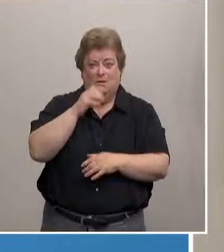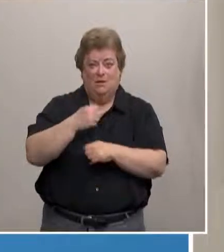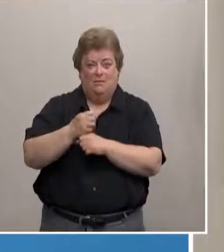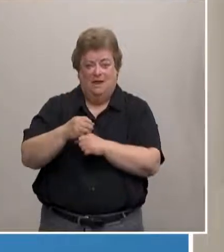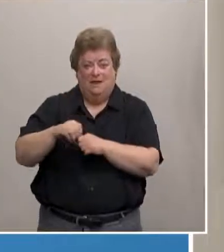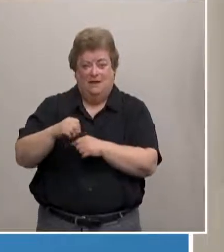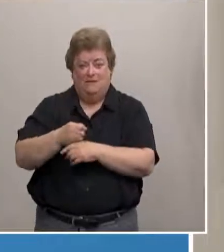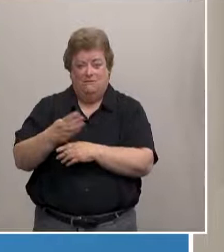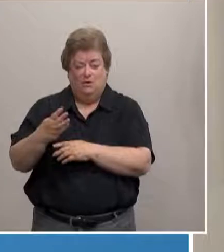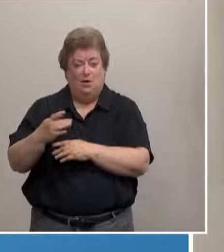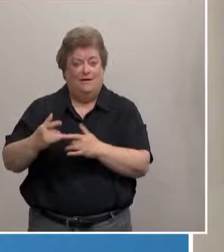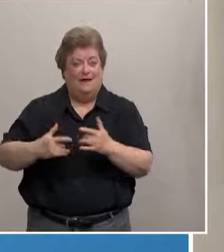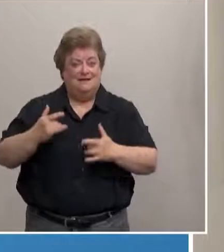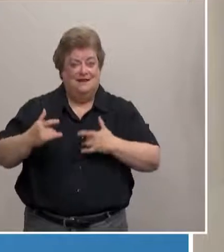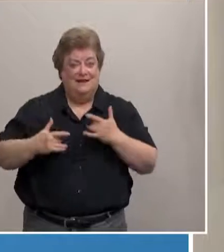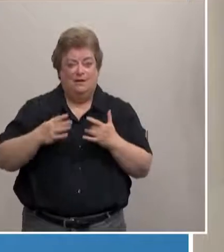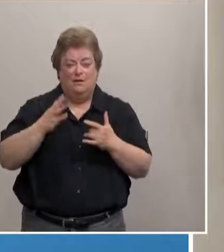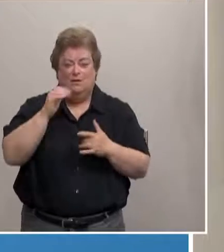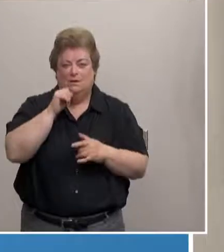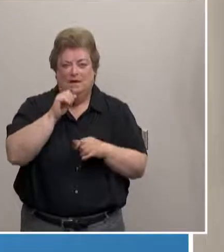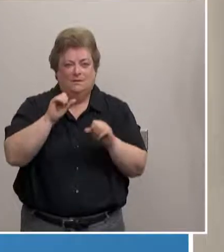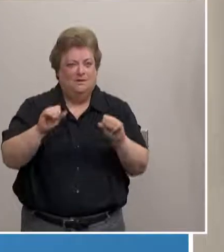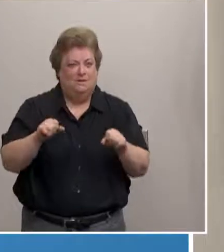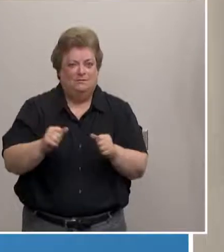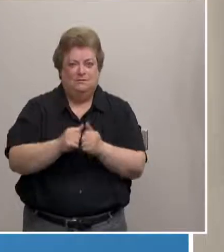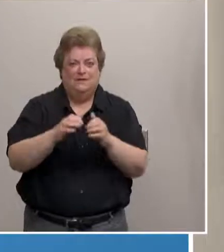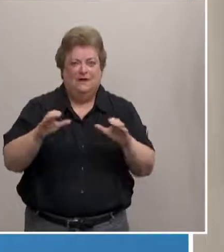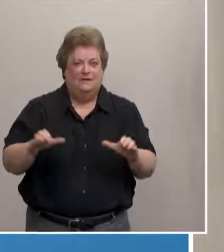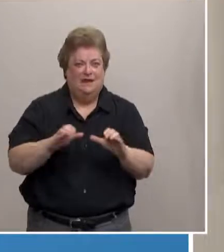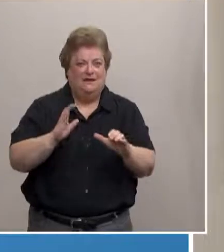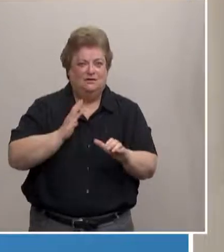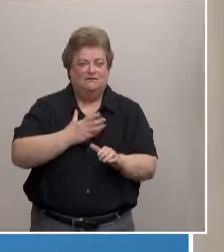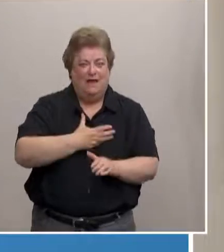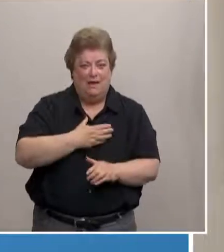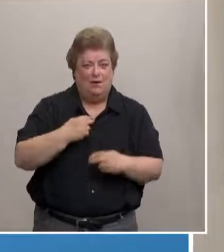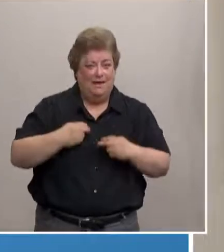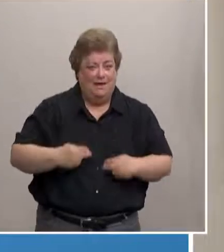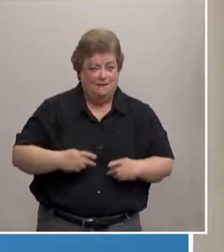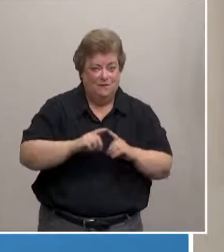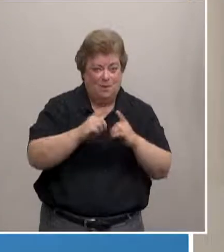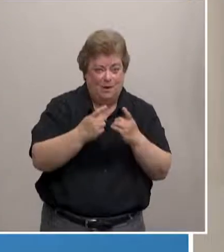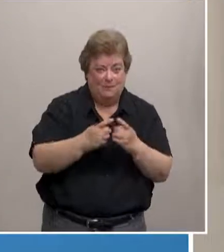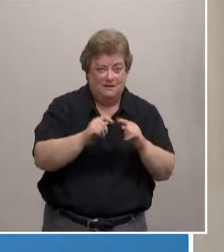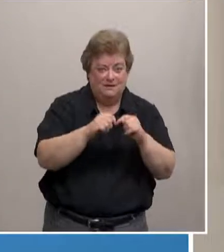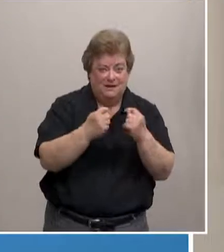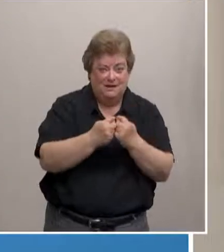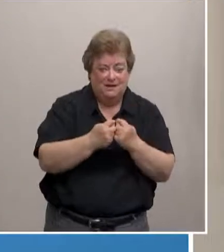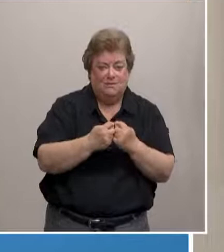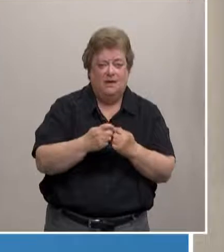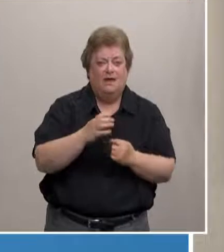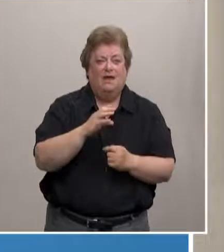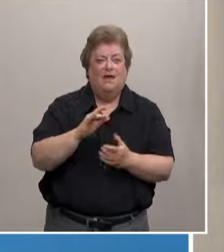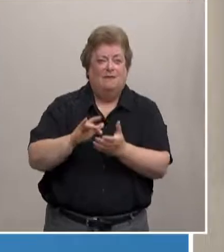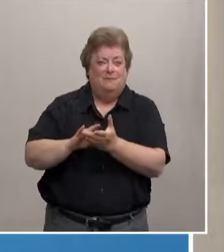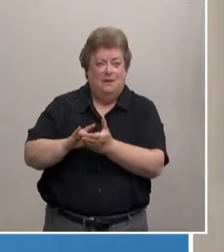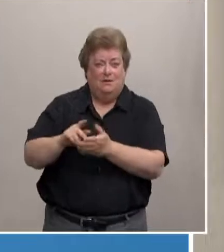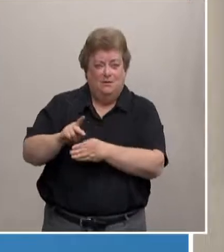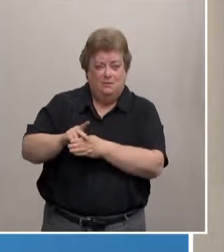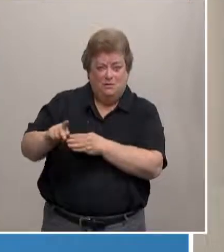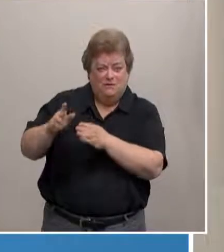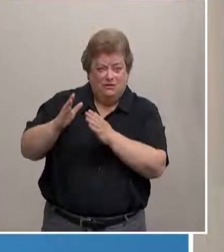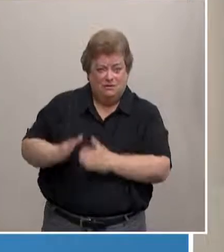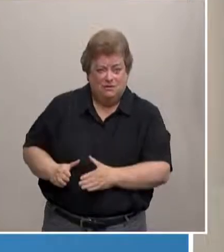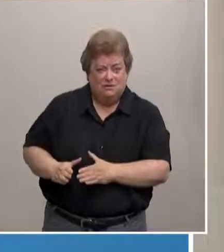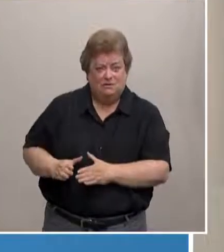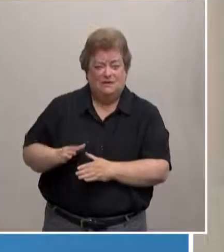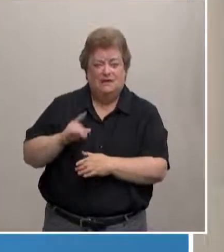are exciting and would not be possible without the actions of our experienced health department team, our tireless medical professionals,